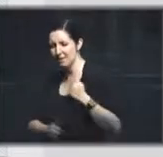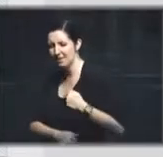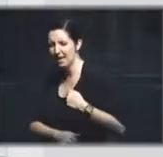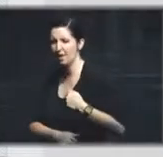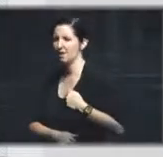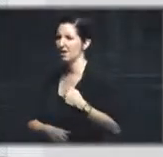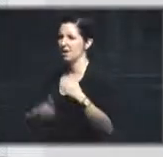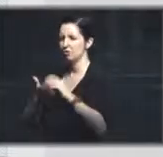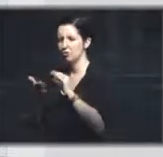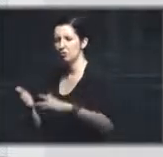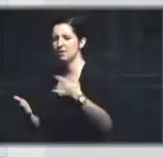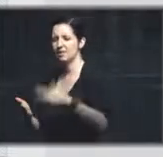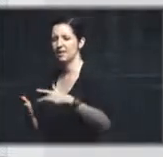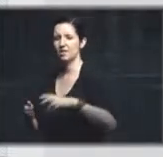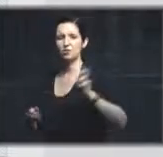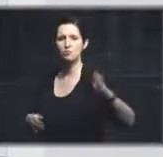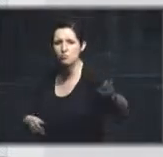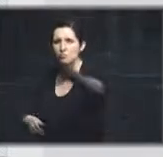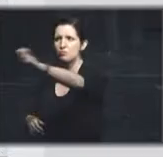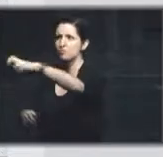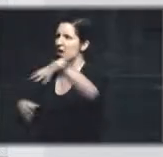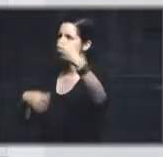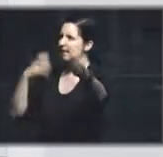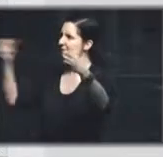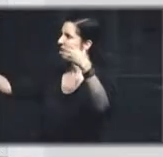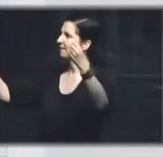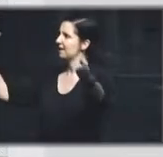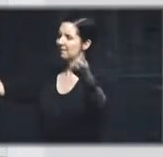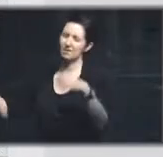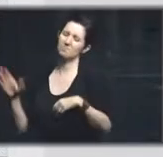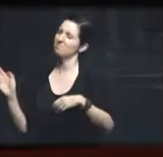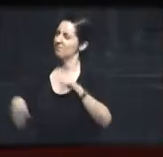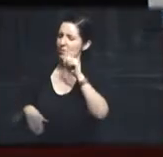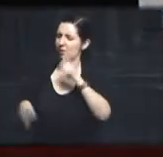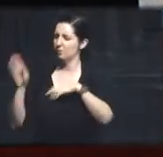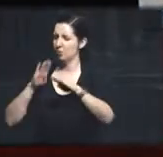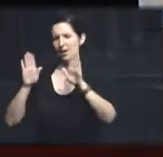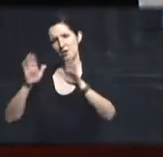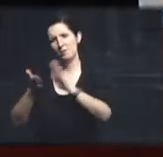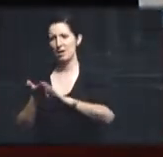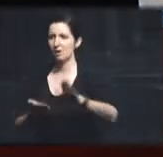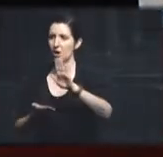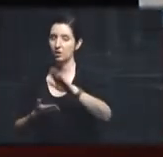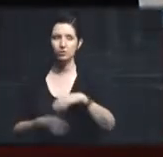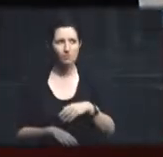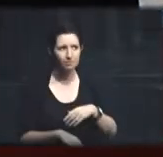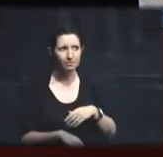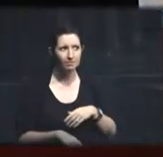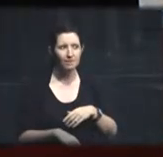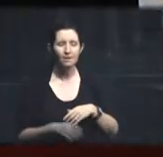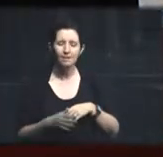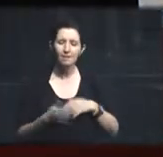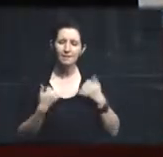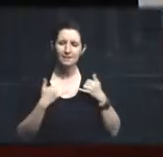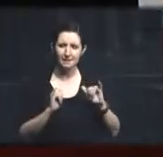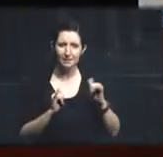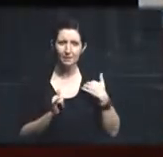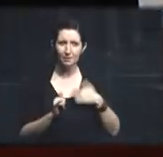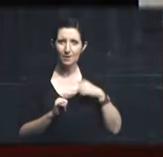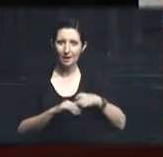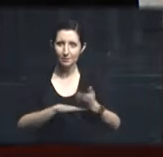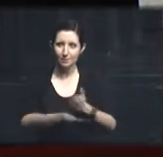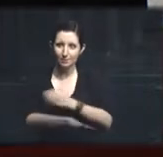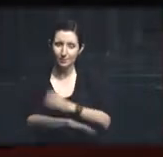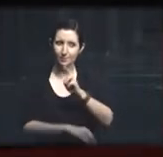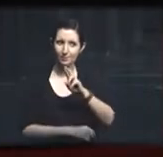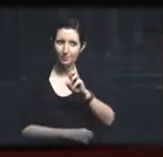said, "Oh, well, we should still work on that." And so we have worked on that. There's no other college in our system that's